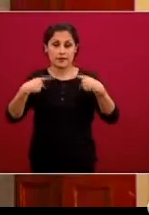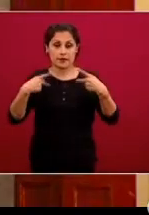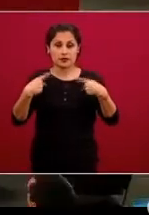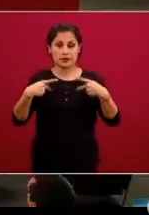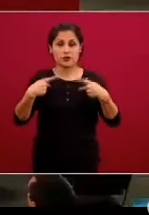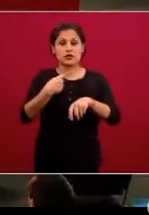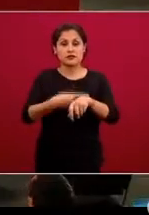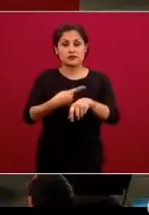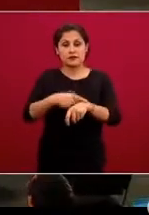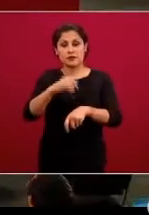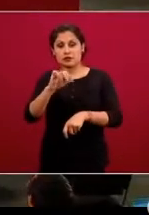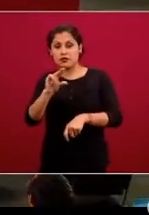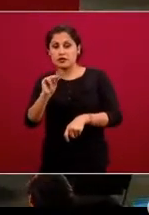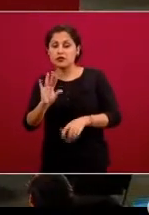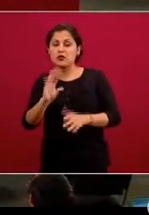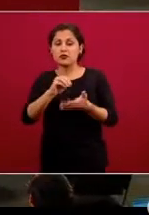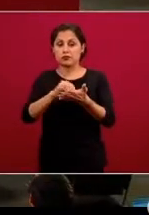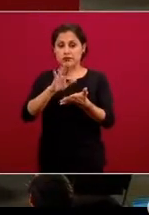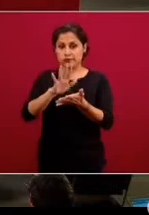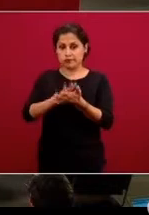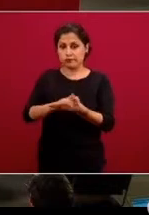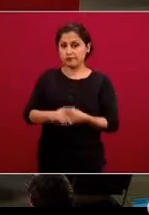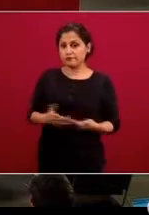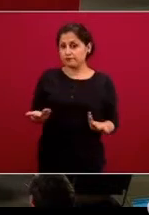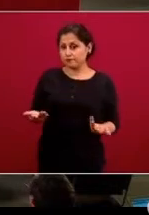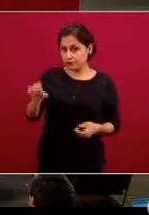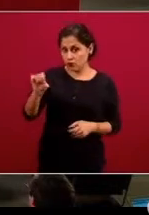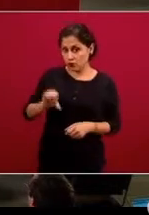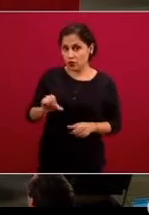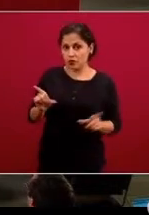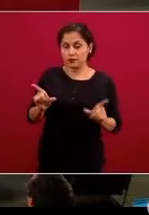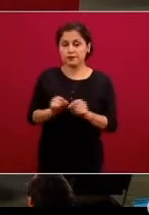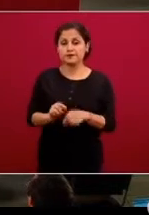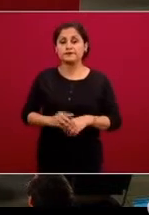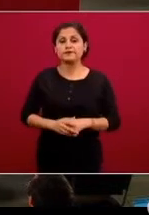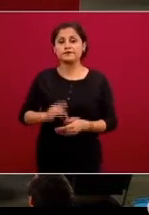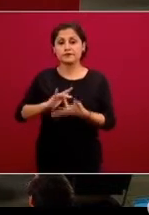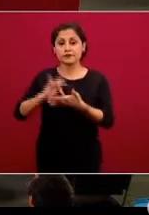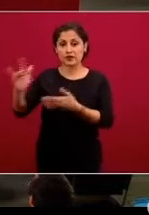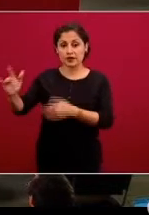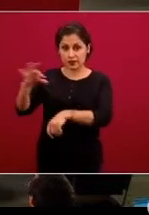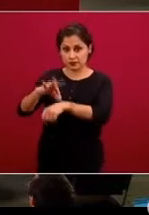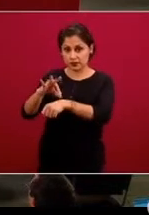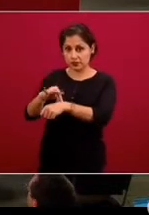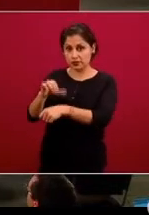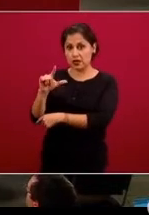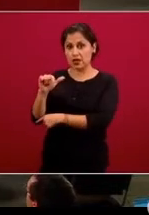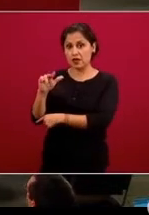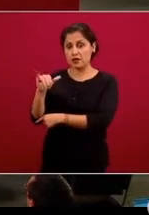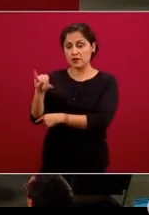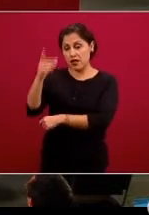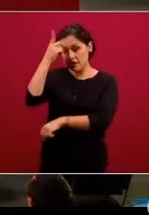that behaves with that information. Thank you so much, Dr. Head of Epidemiology.